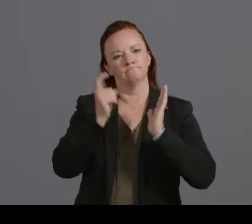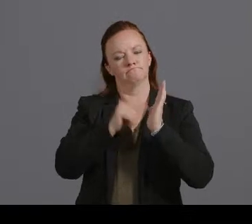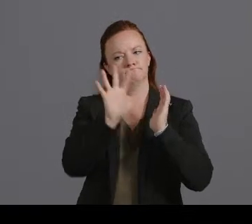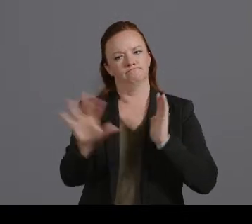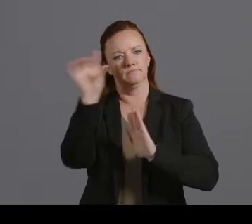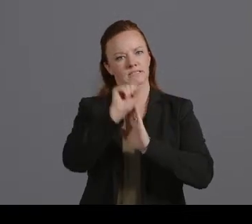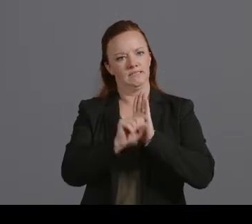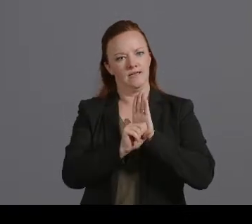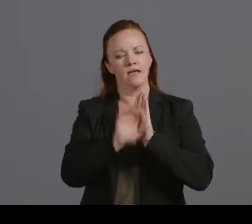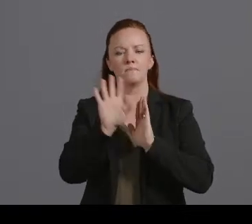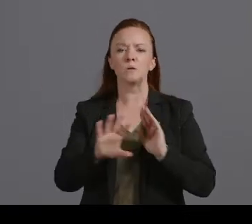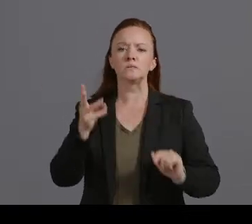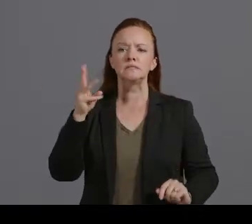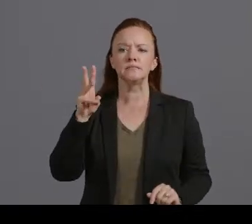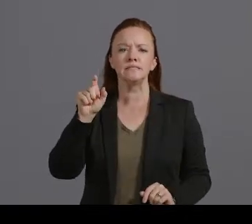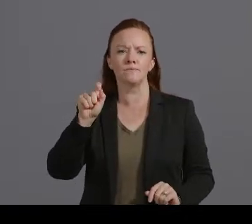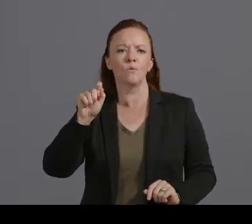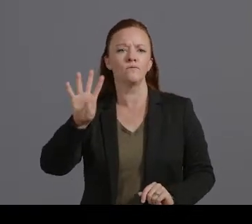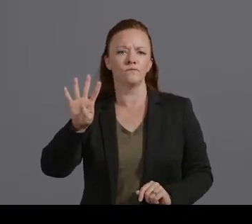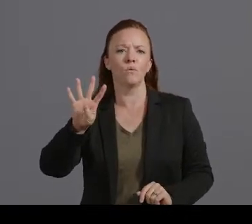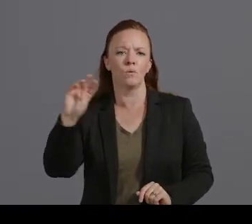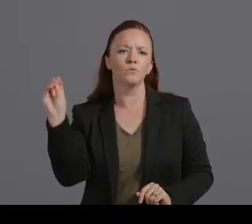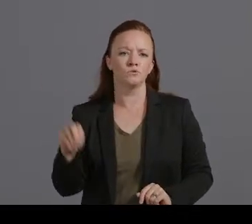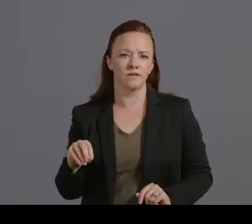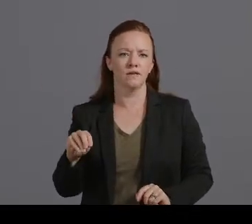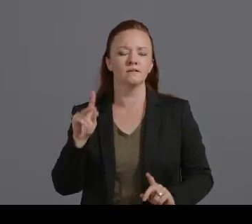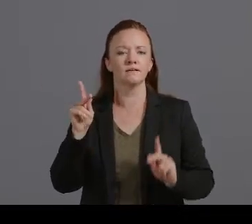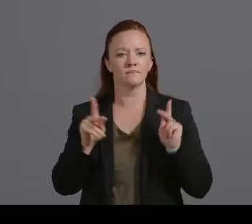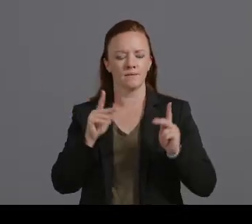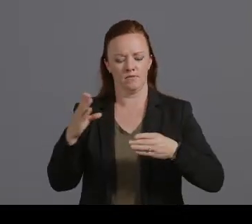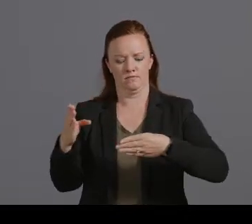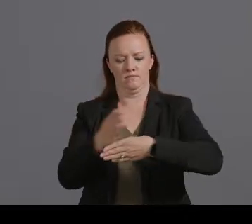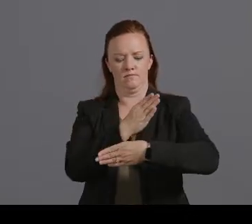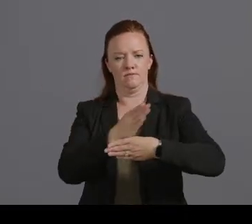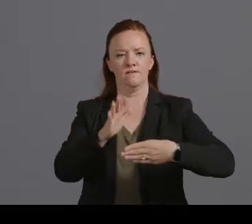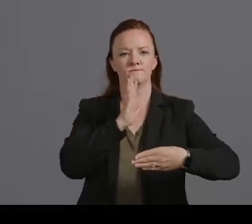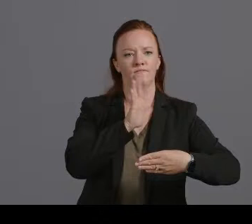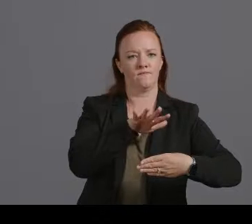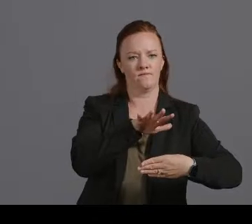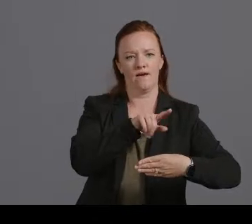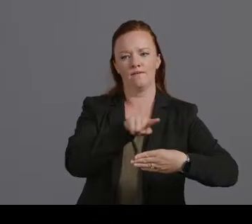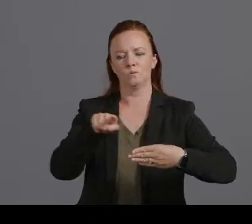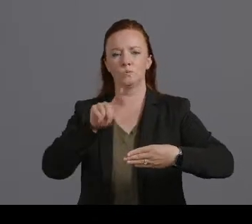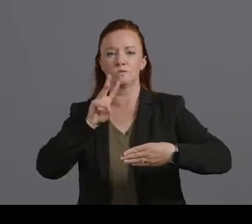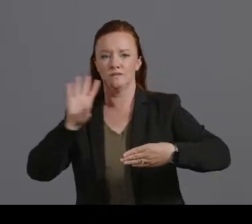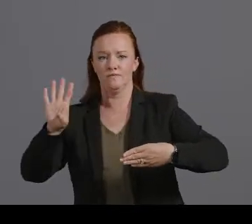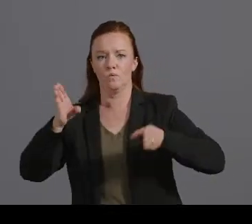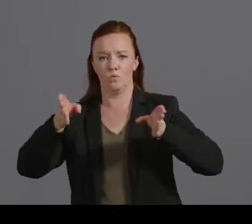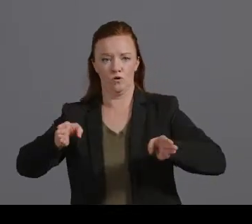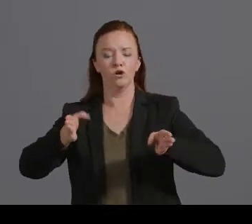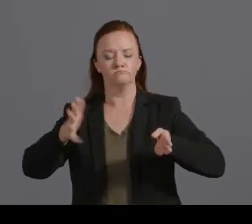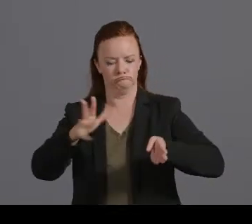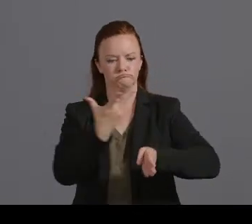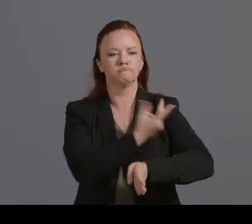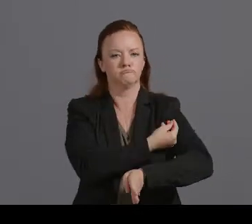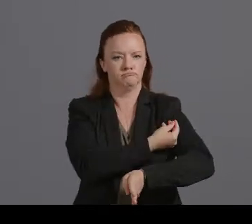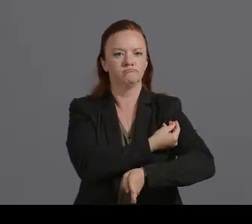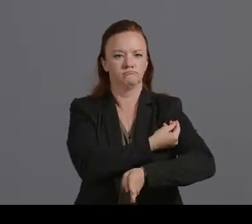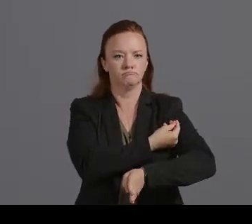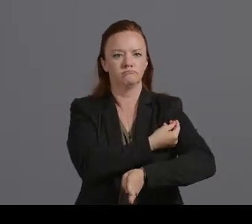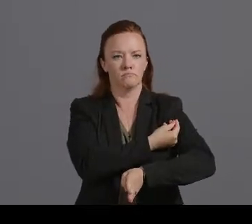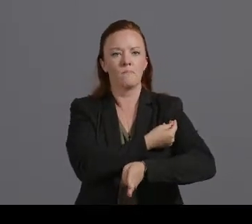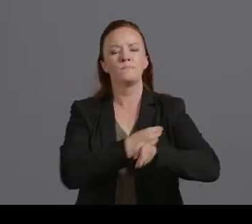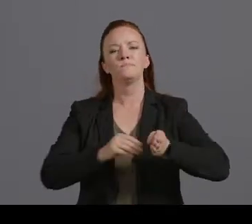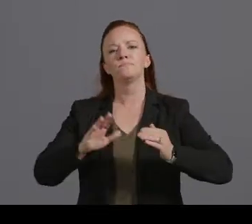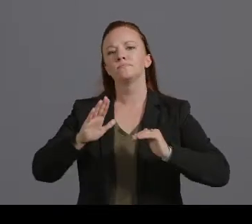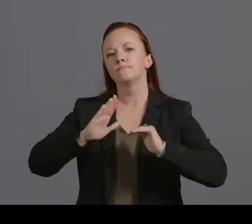about 16.4% of individuals aged 55 to 64 have been vaccinated with